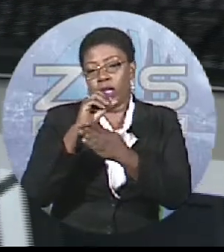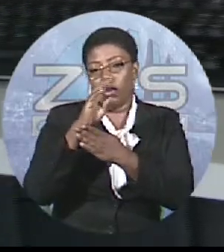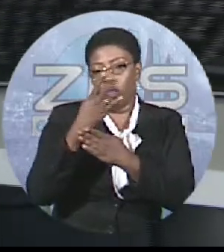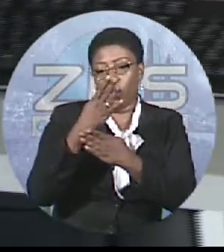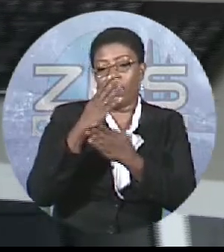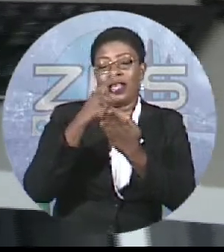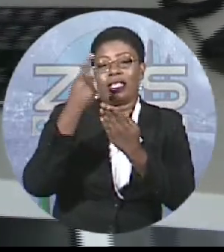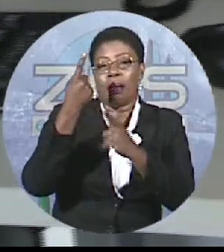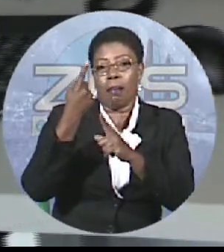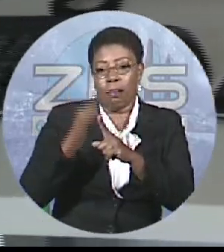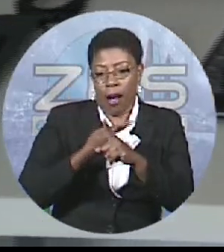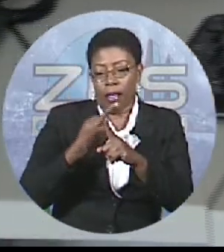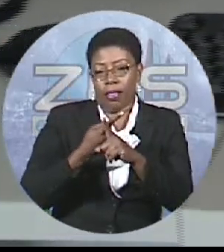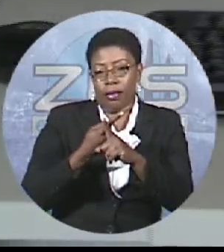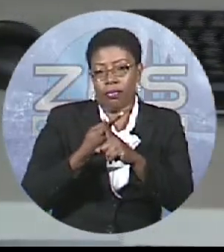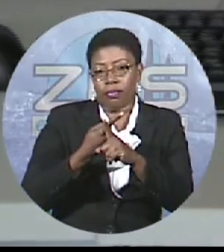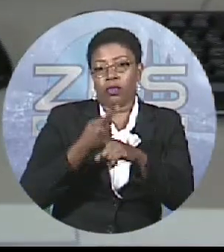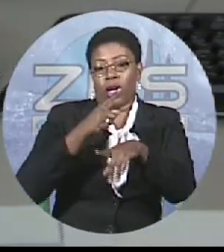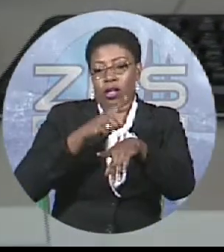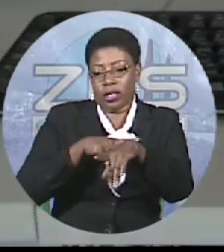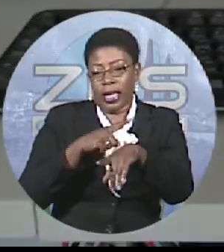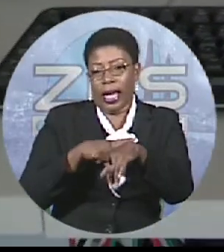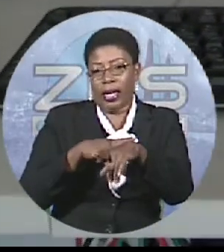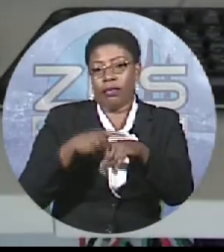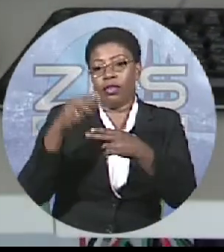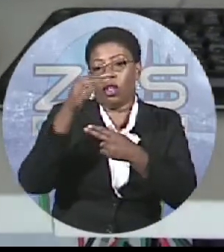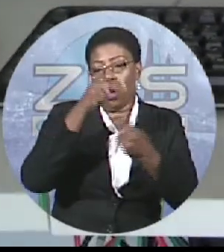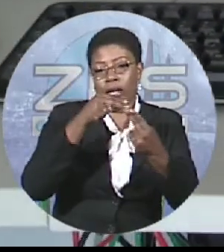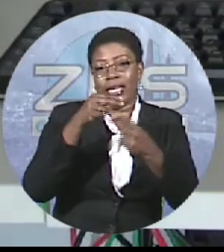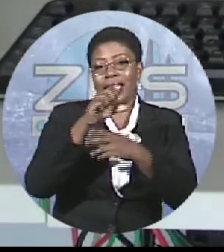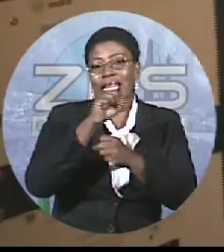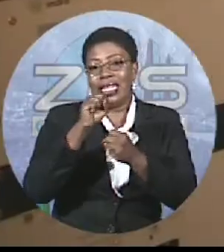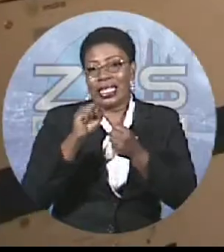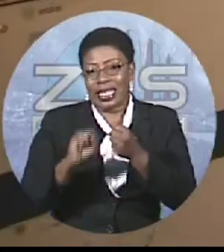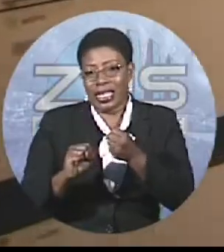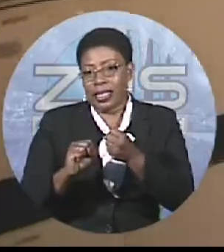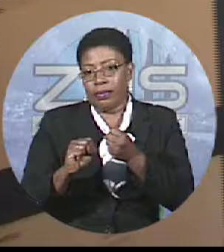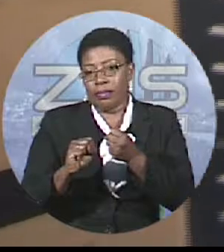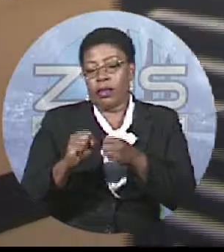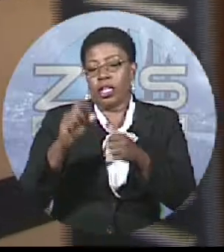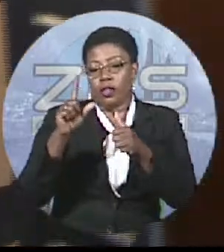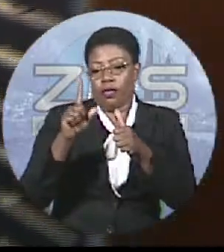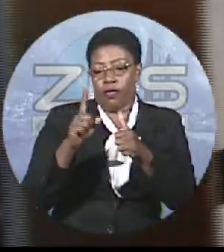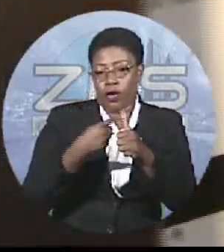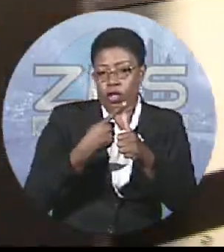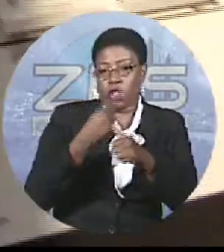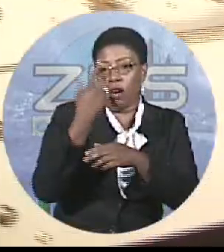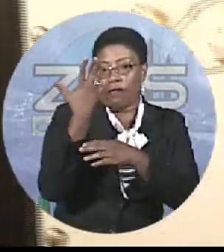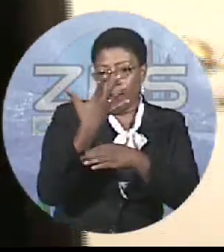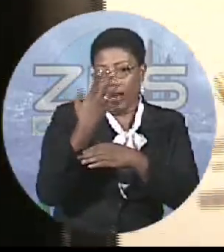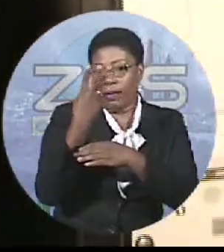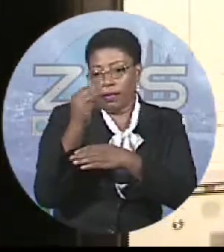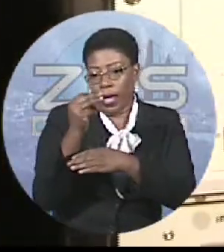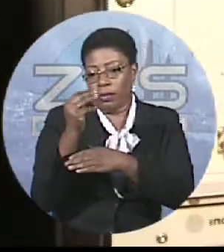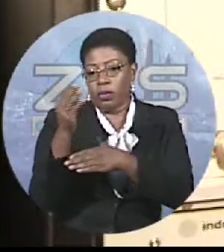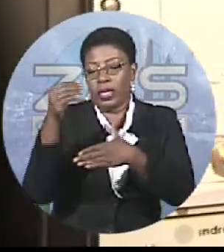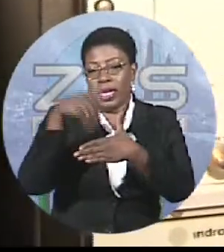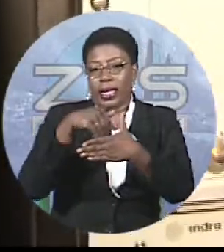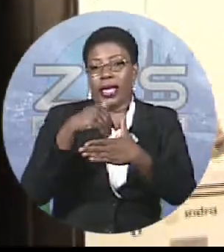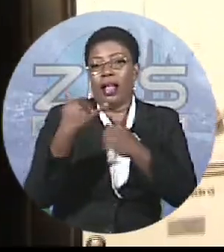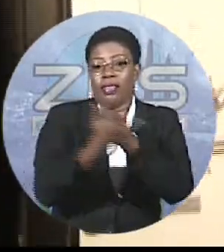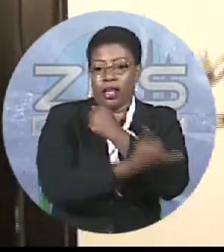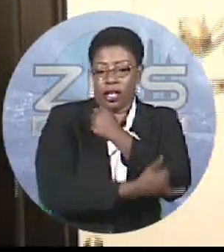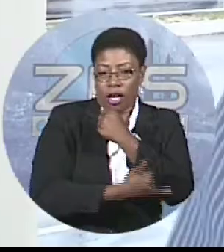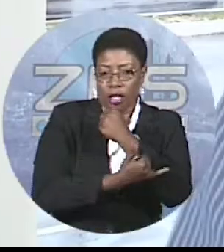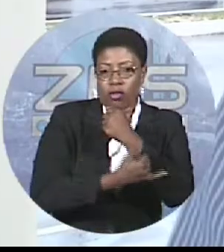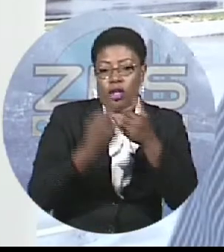month, right in time for the hurricane season. It's the first of 5 to be installed throughout the country at a cost of some $20